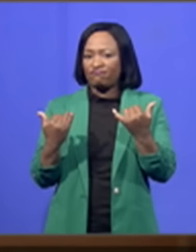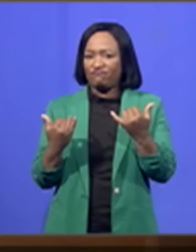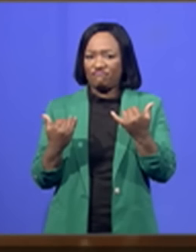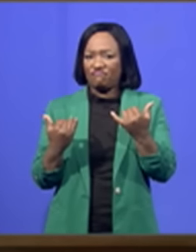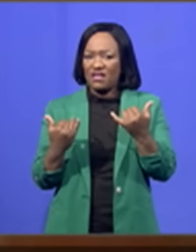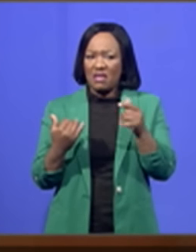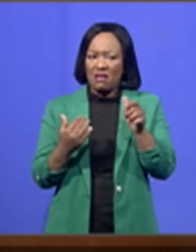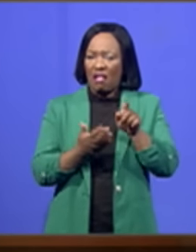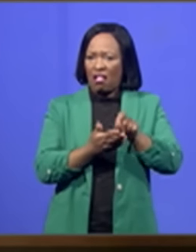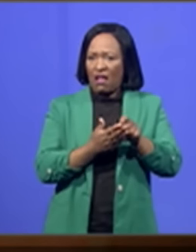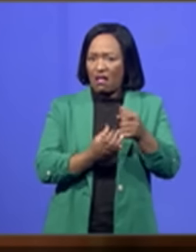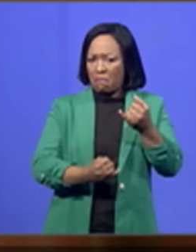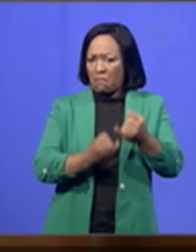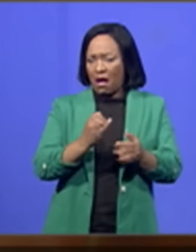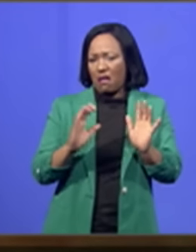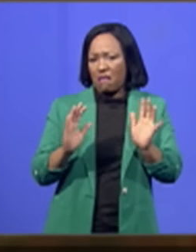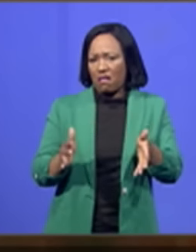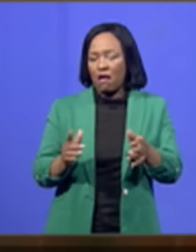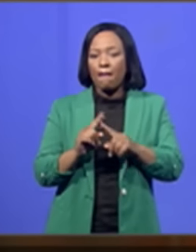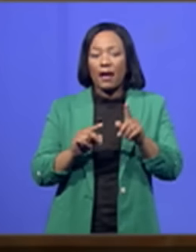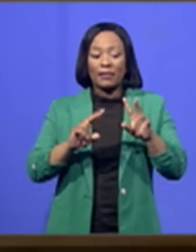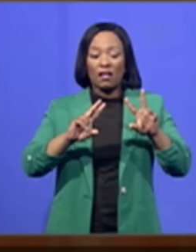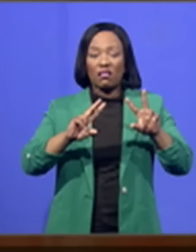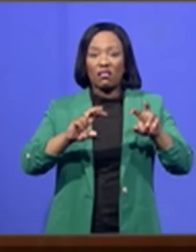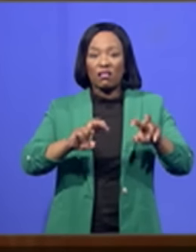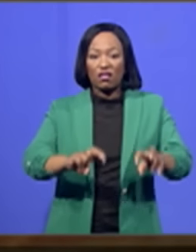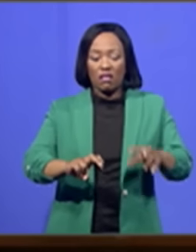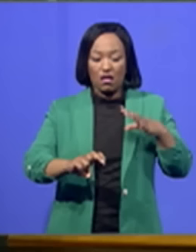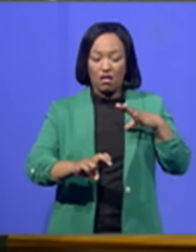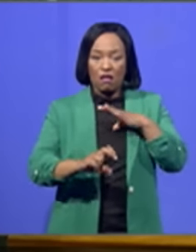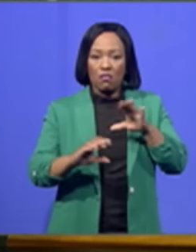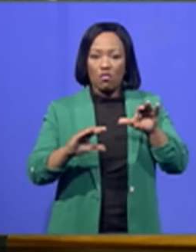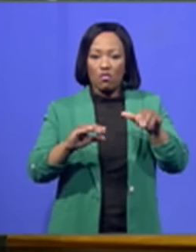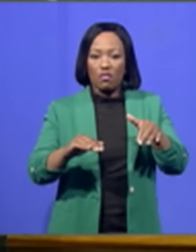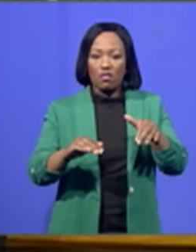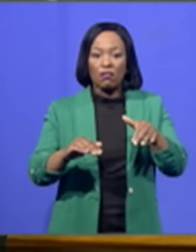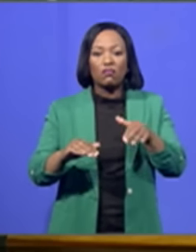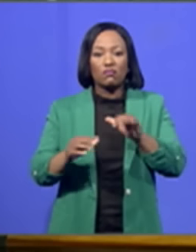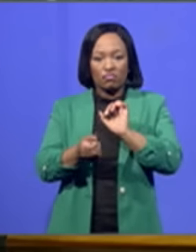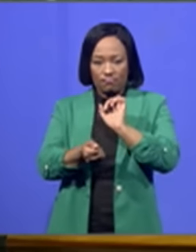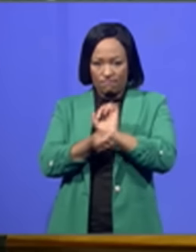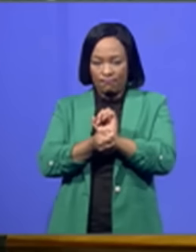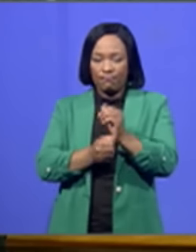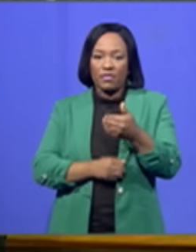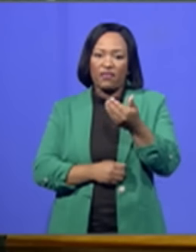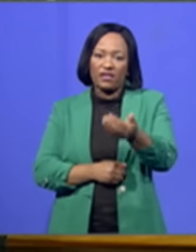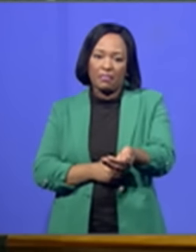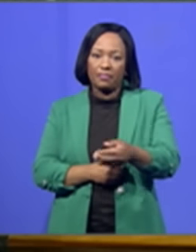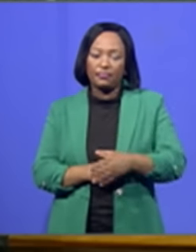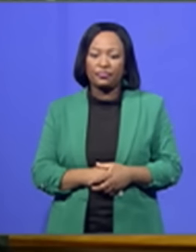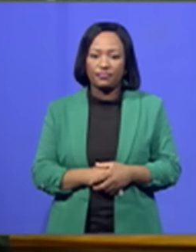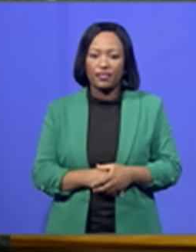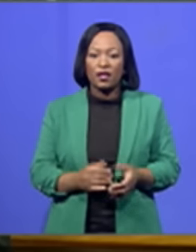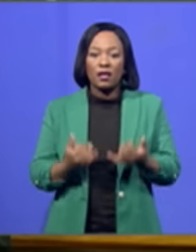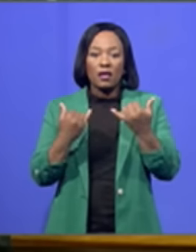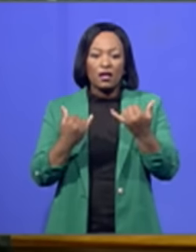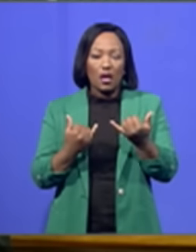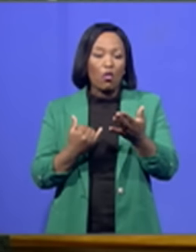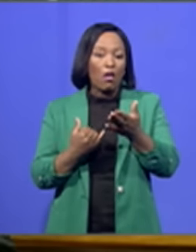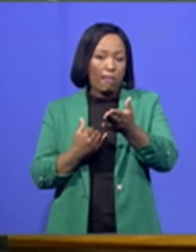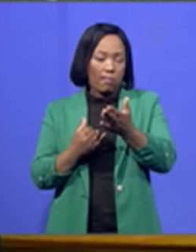ga mongwalo. Le ge go le bjalo banyakišiši ba komishene ya Matlanka ba ile ba mo swara ka moragonyana. O tla tšwela pele go dula ntlo